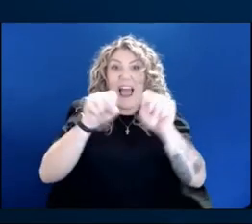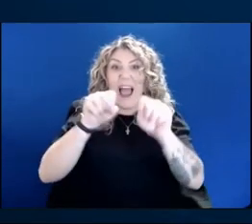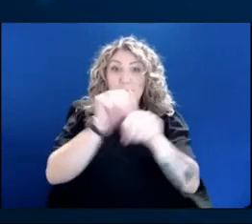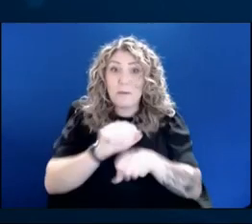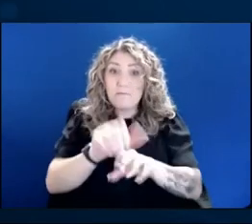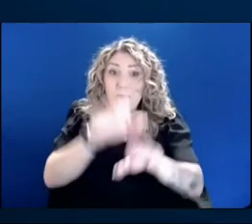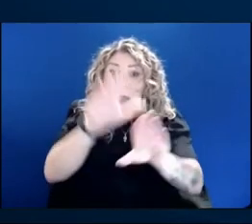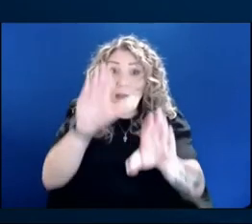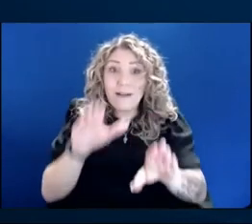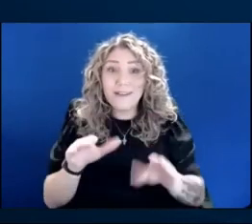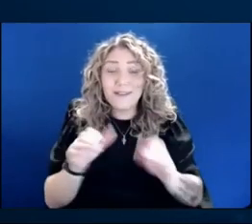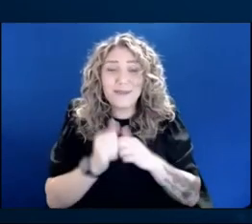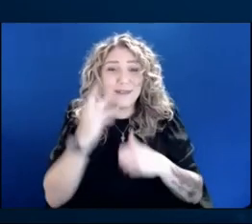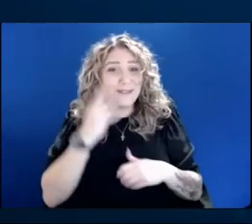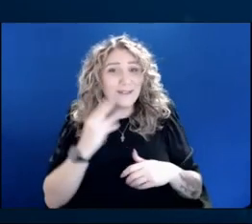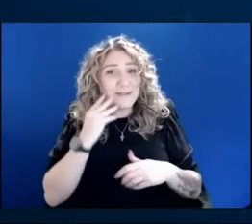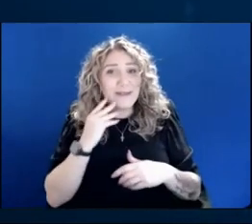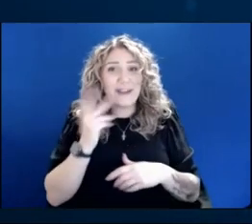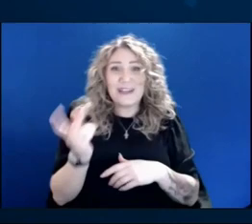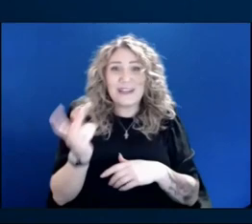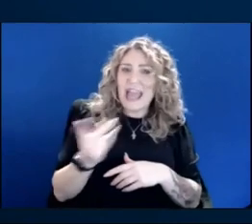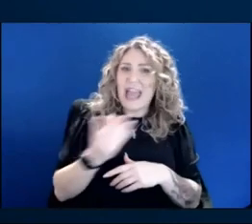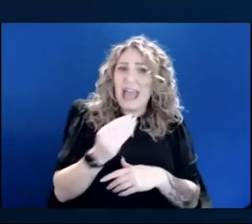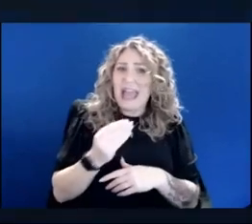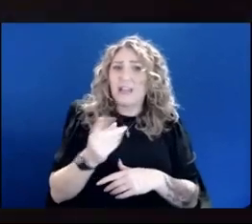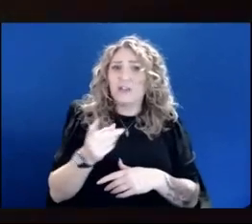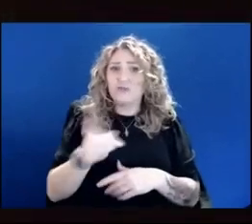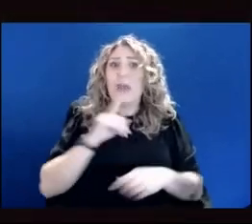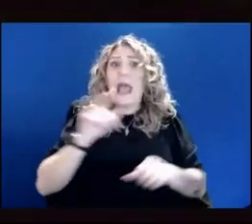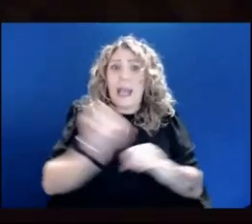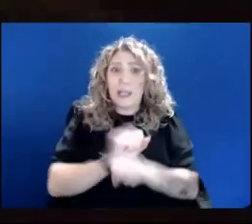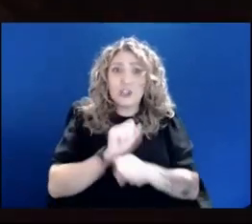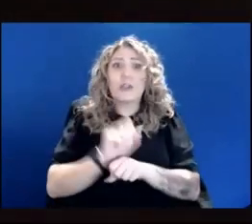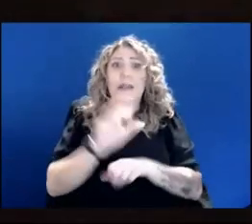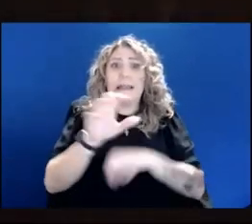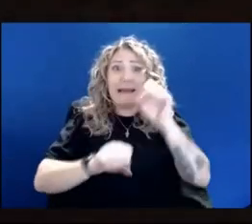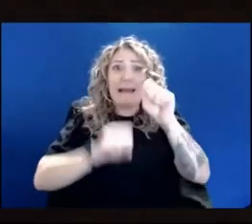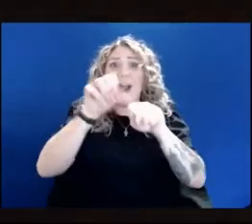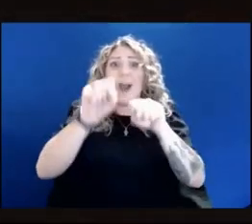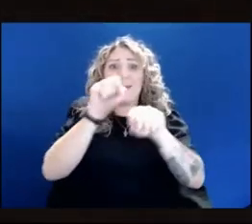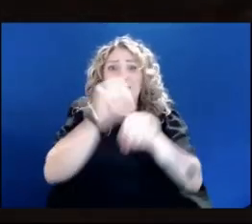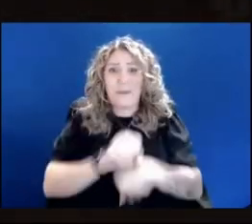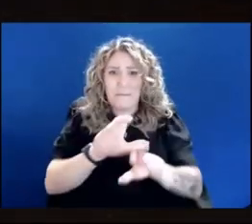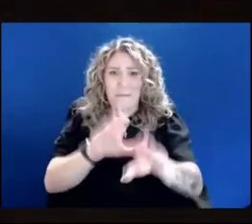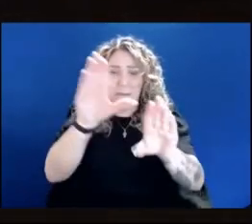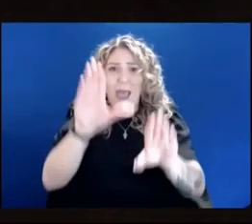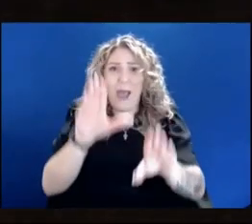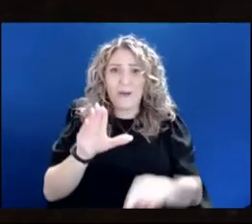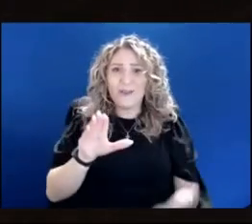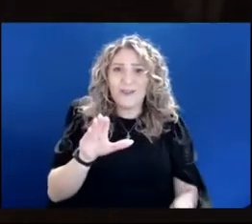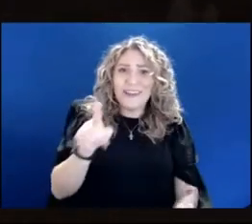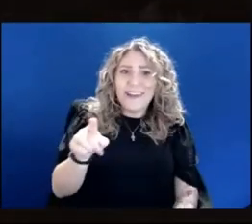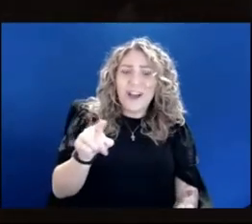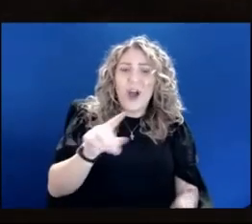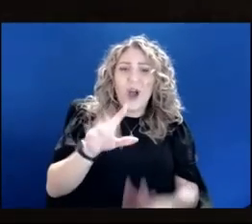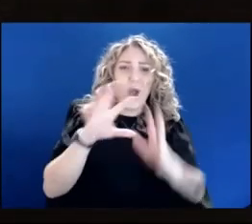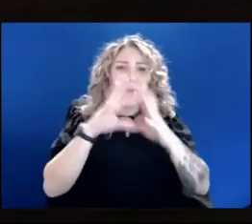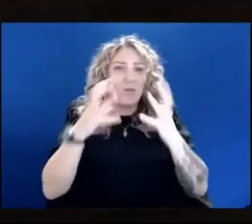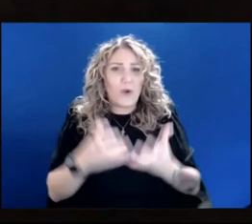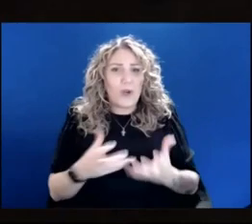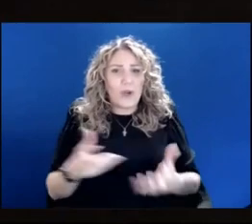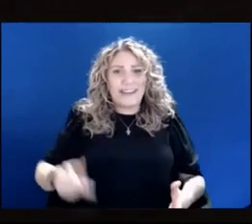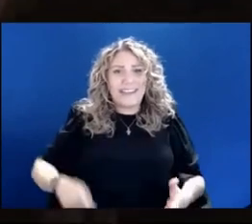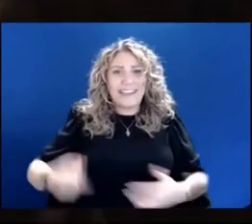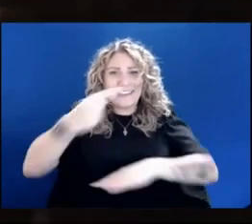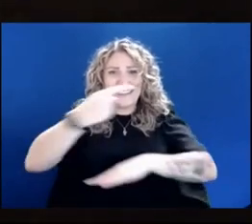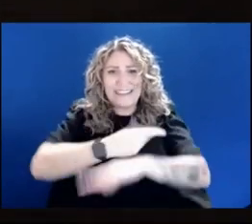and Katie, and then you quite literally climbed the mountain, Mount Kilimanjaro. You did this on World Kidney Day. Here is you and what, 21